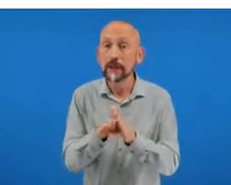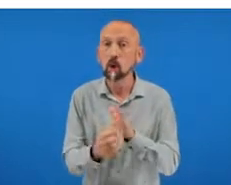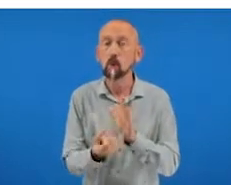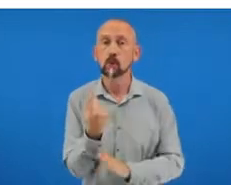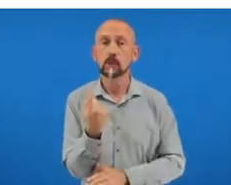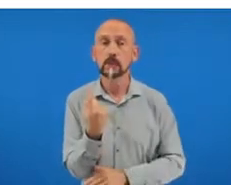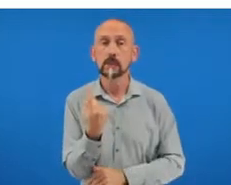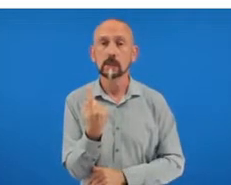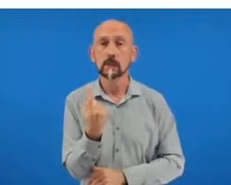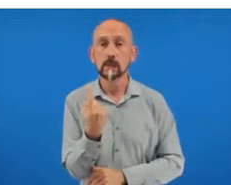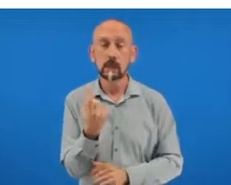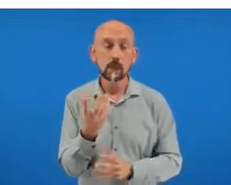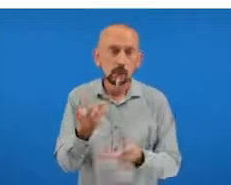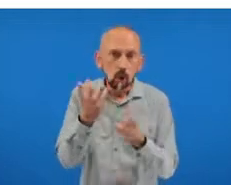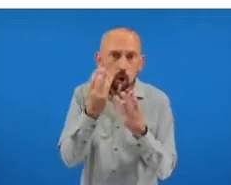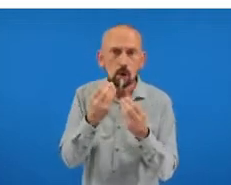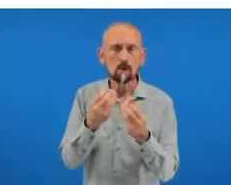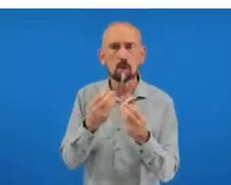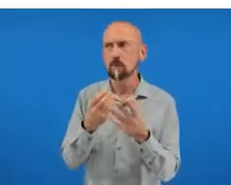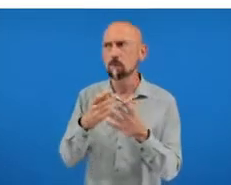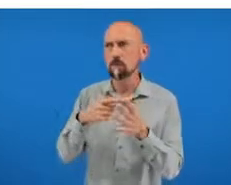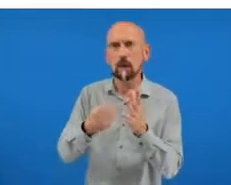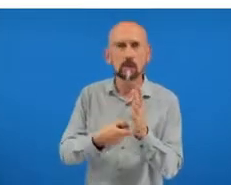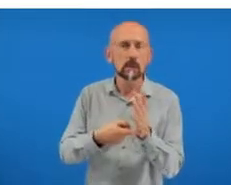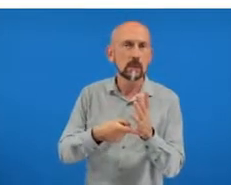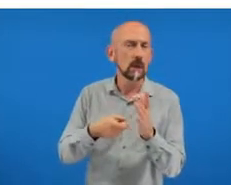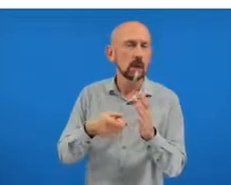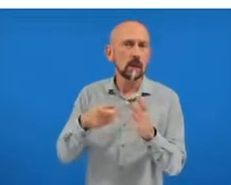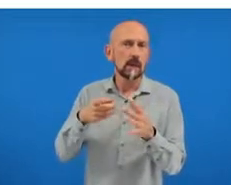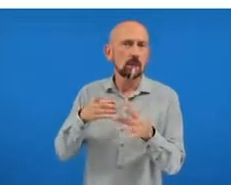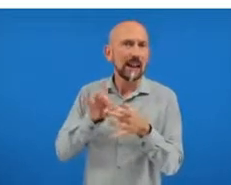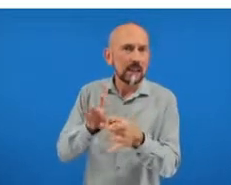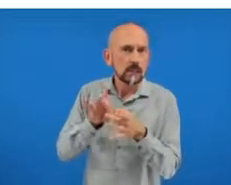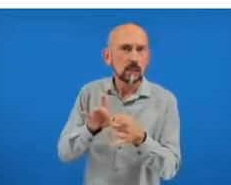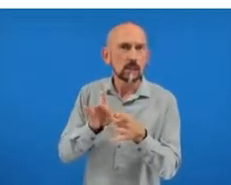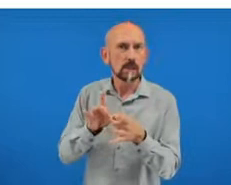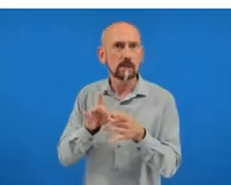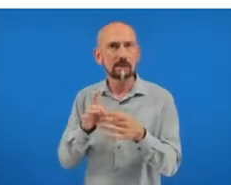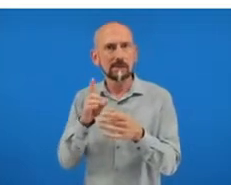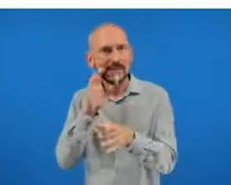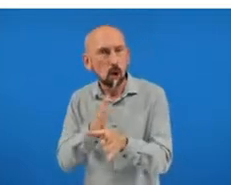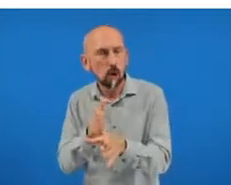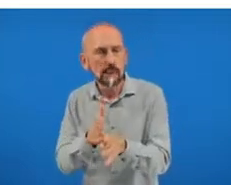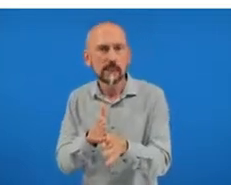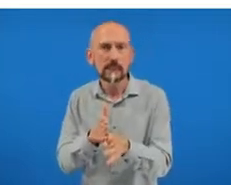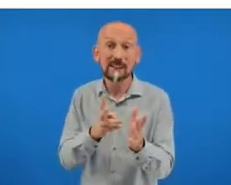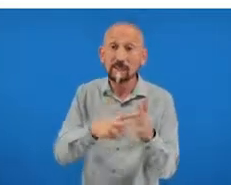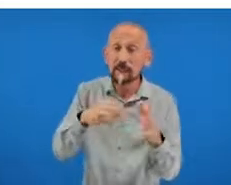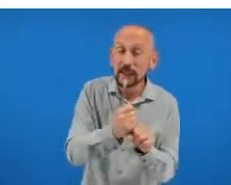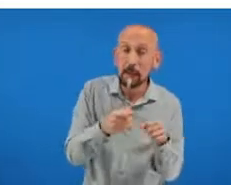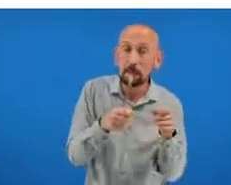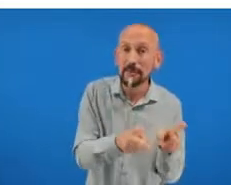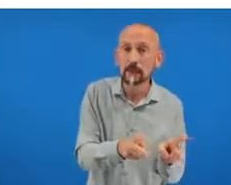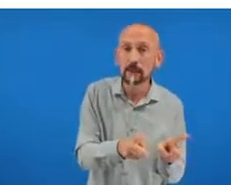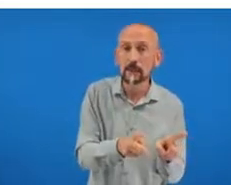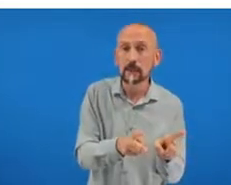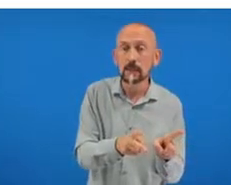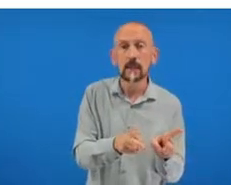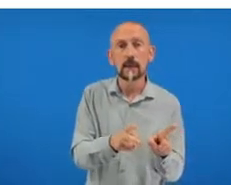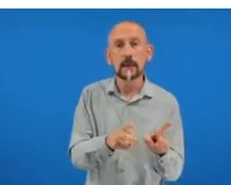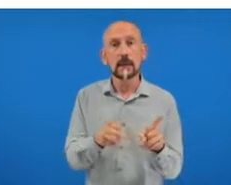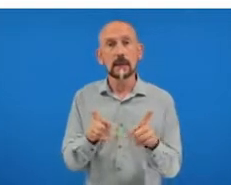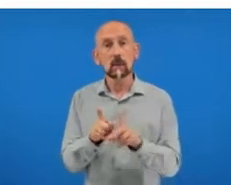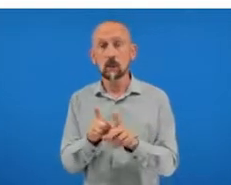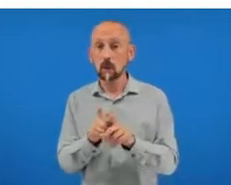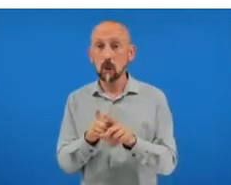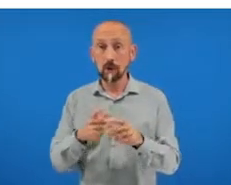relational psychology and using the VIG method, and also training in couples therapy as well. So we're now able to support men in